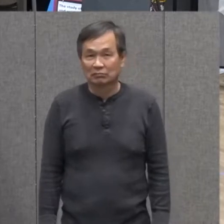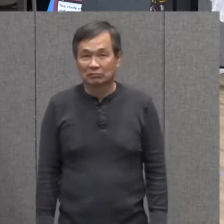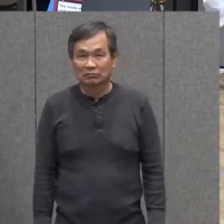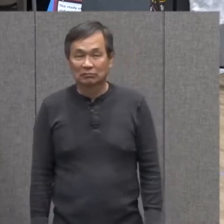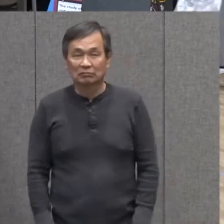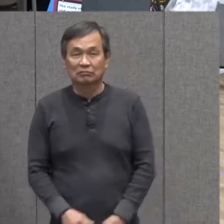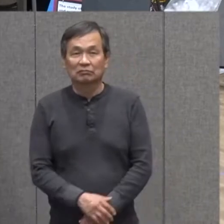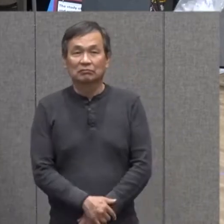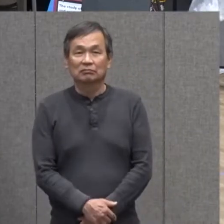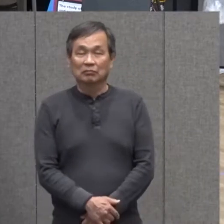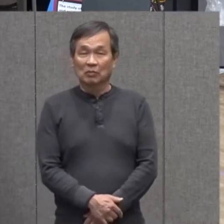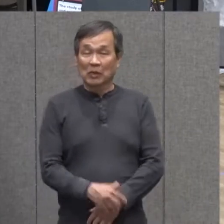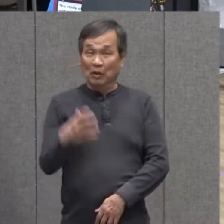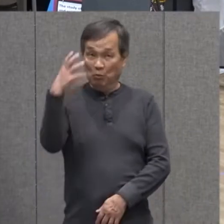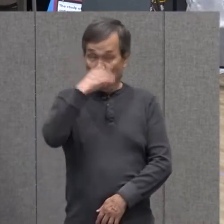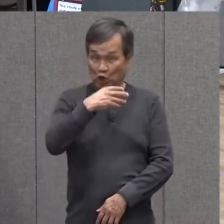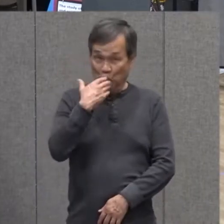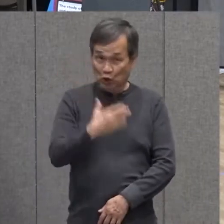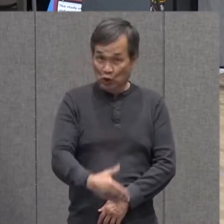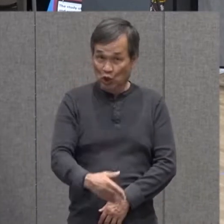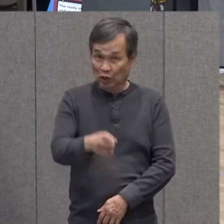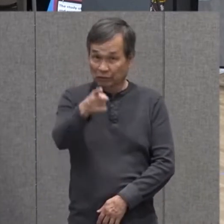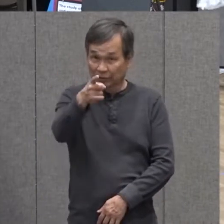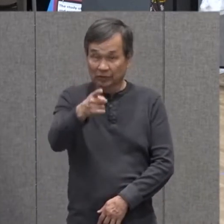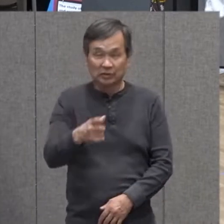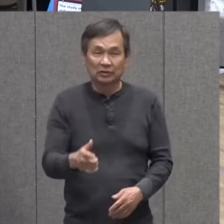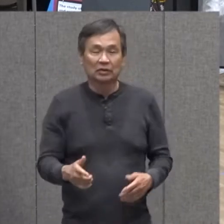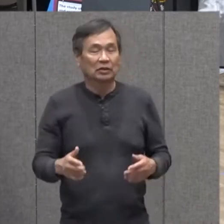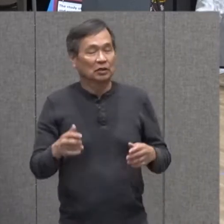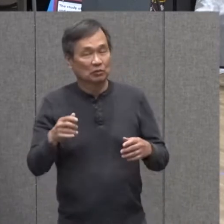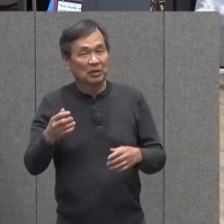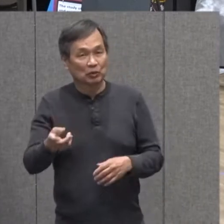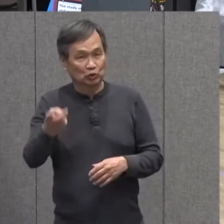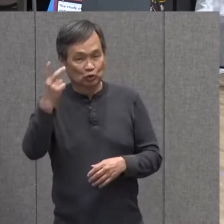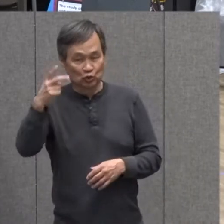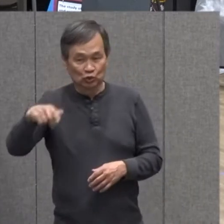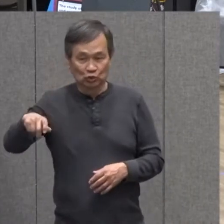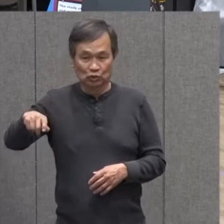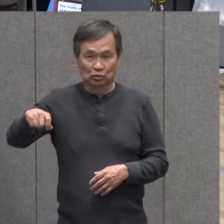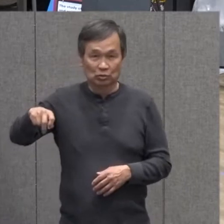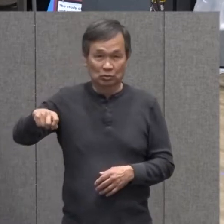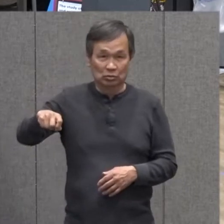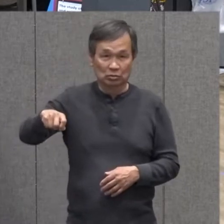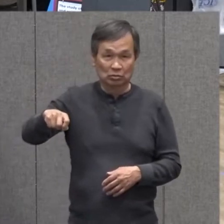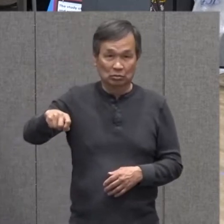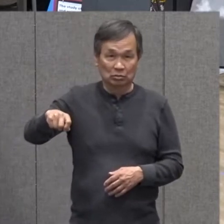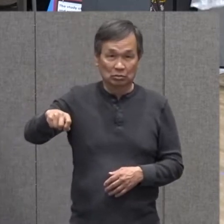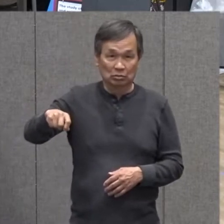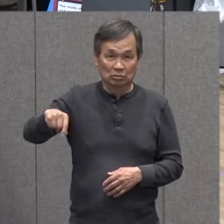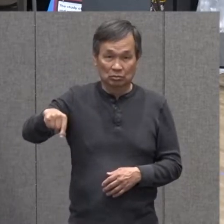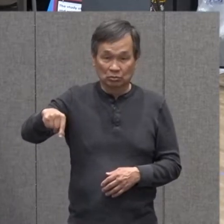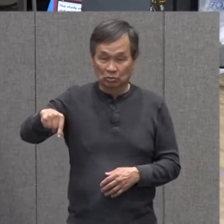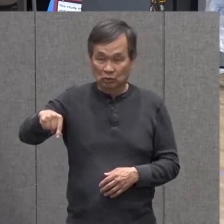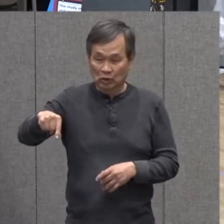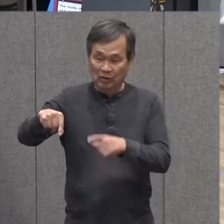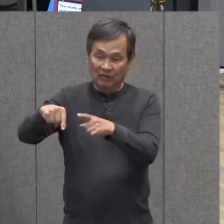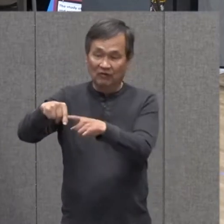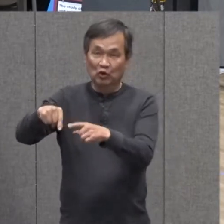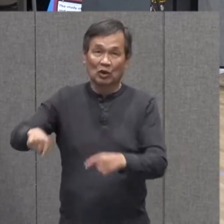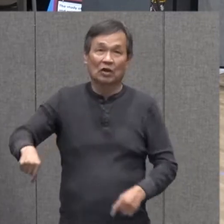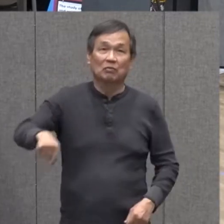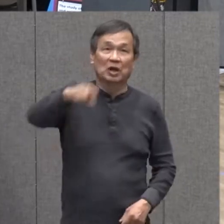tiramos, ganamos. Pretty good. Again, so when you're starting, start with the hand with 2. Empieza siempre con la que tiene 2 bolsas, Get rid of that first